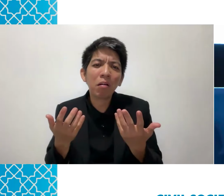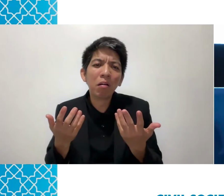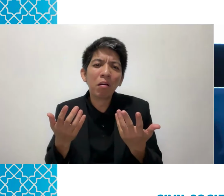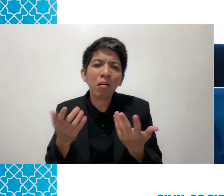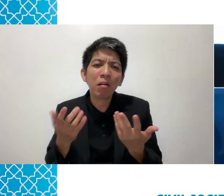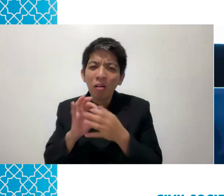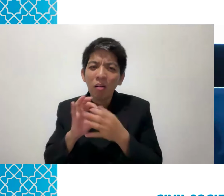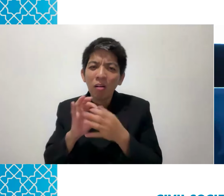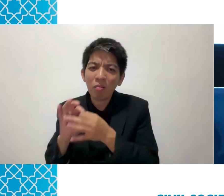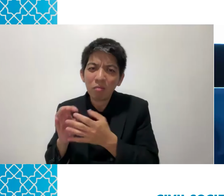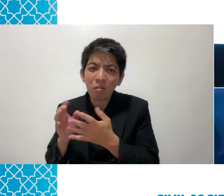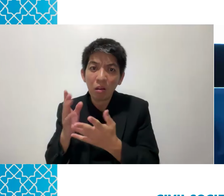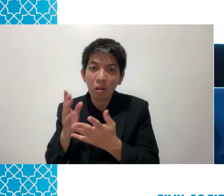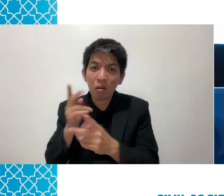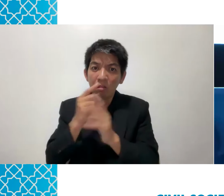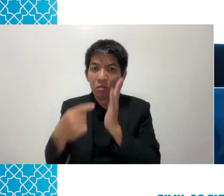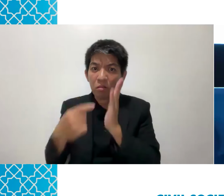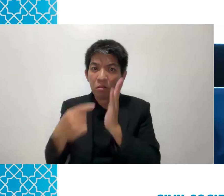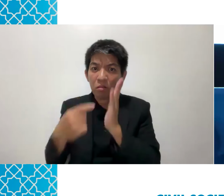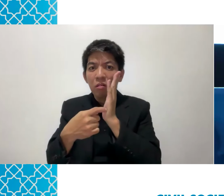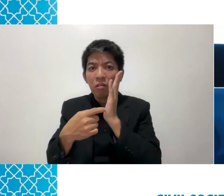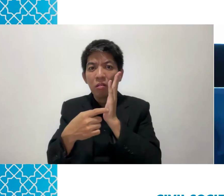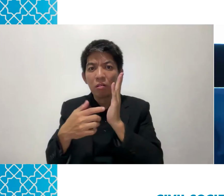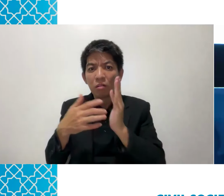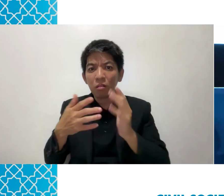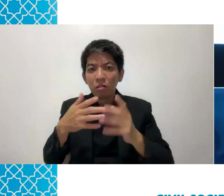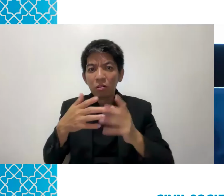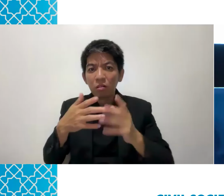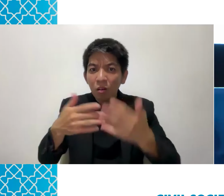cities across Indonesia, where the